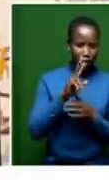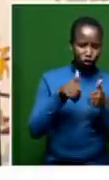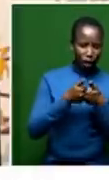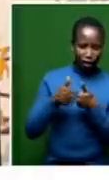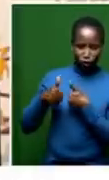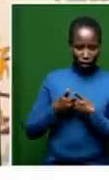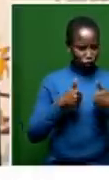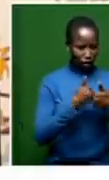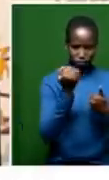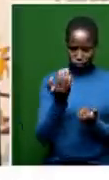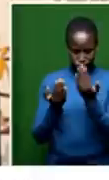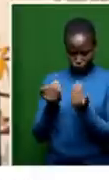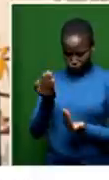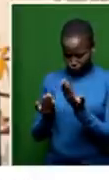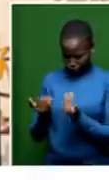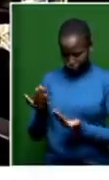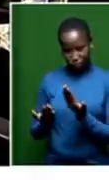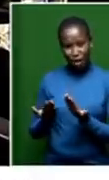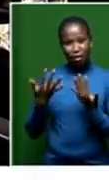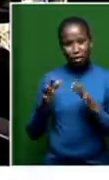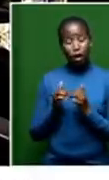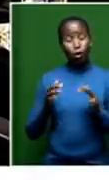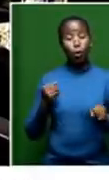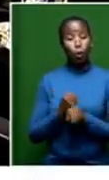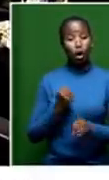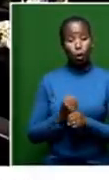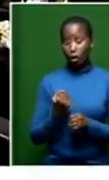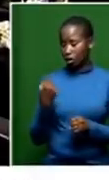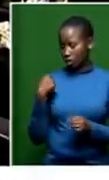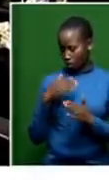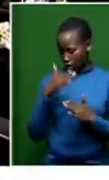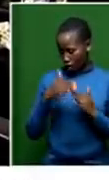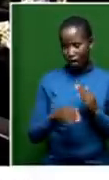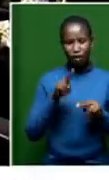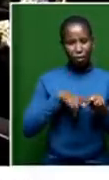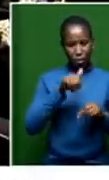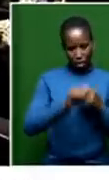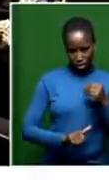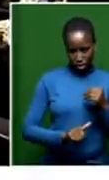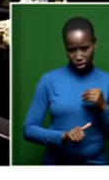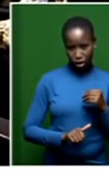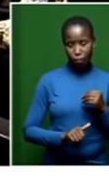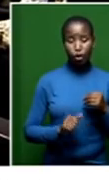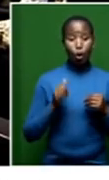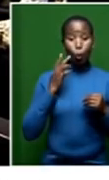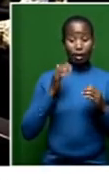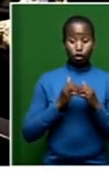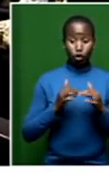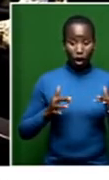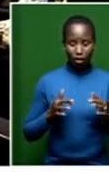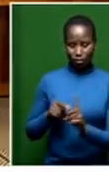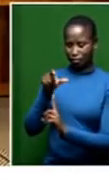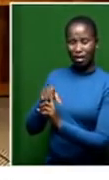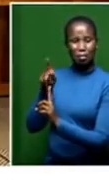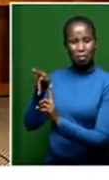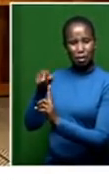We resumed our work on the 22nd of February. In fact, when we started, she would have written letters,